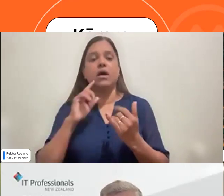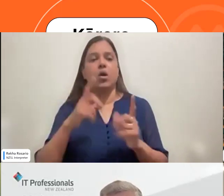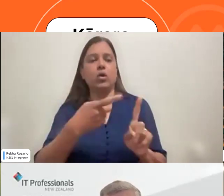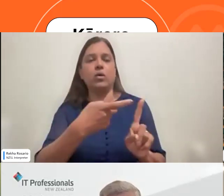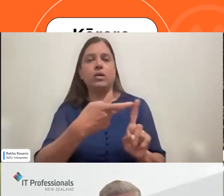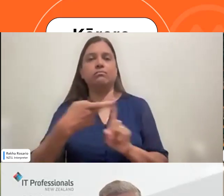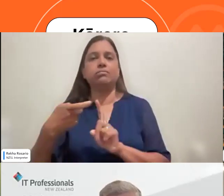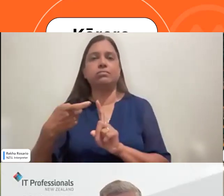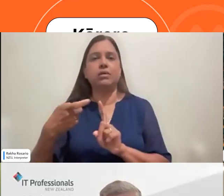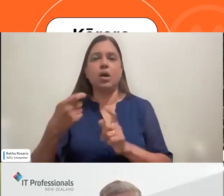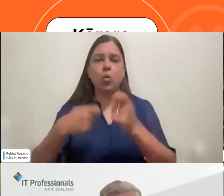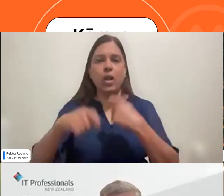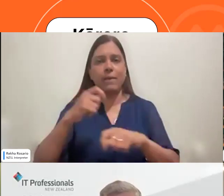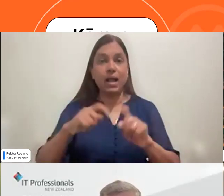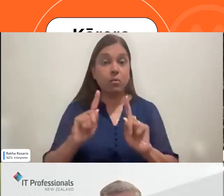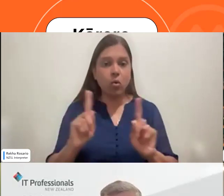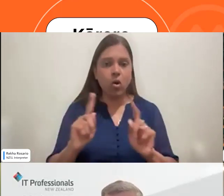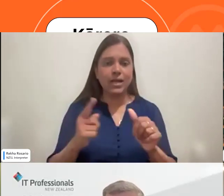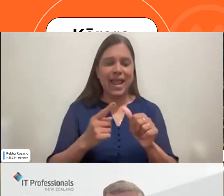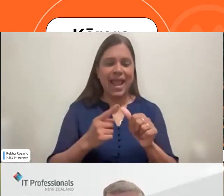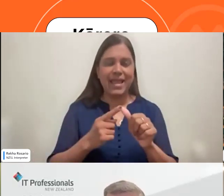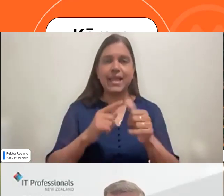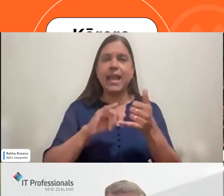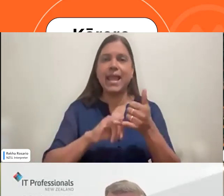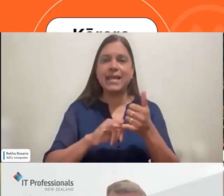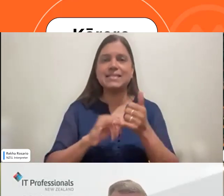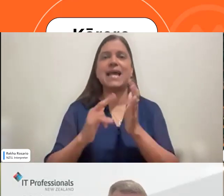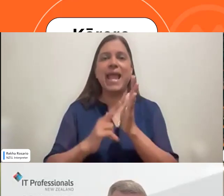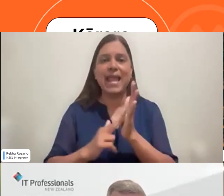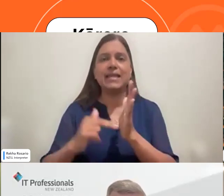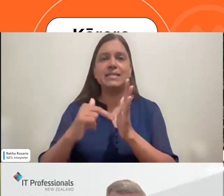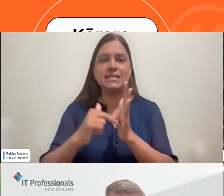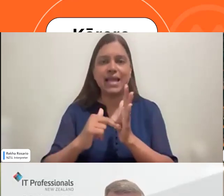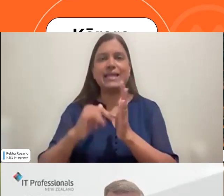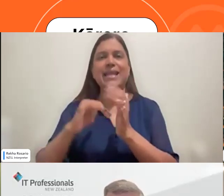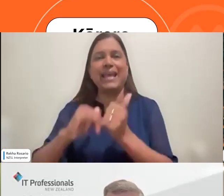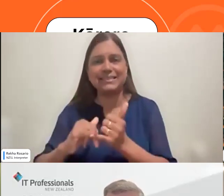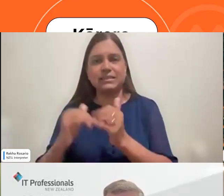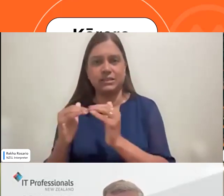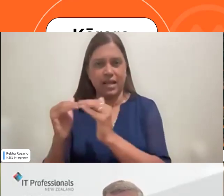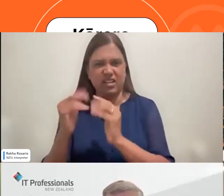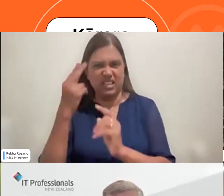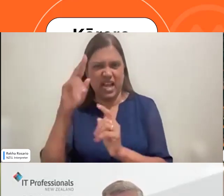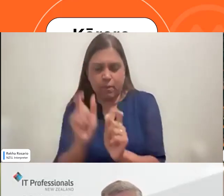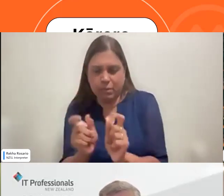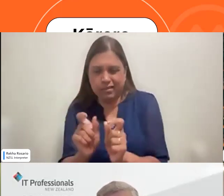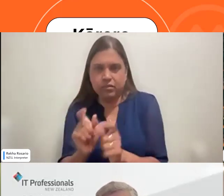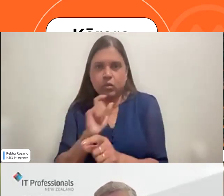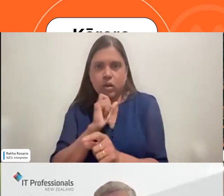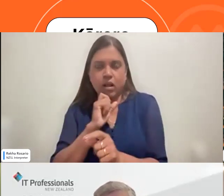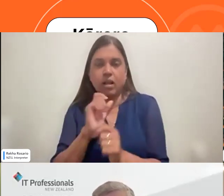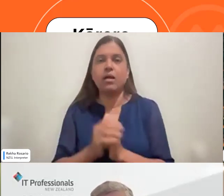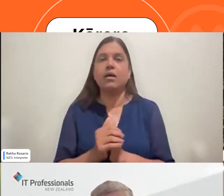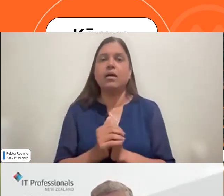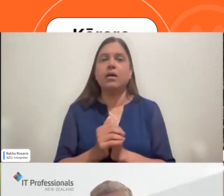an NZS standard. But I wanted to warn you, and I think Neil did cover this, that adopting the